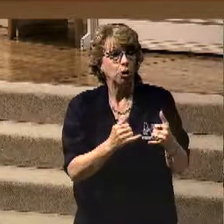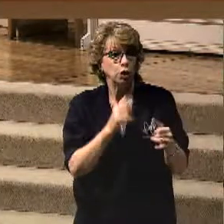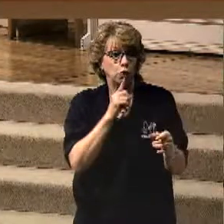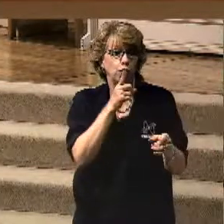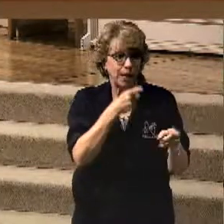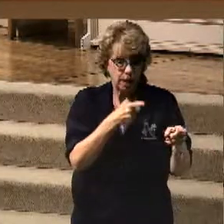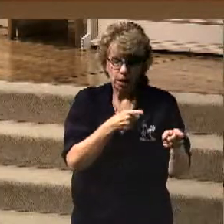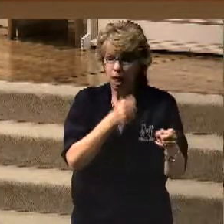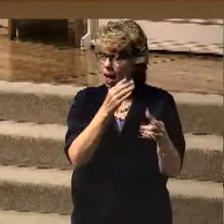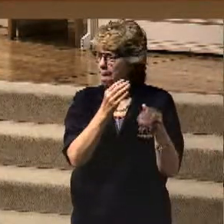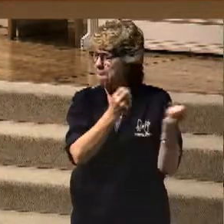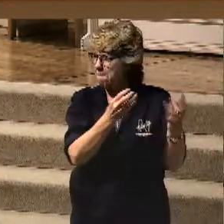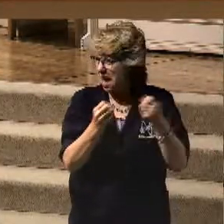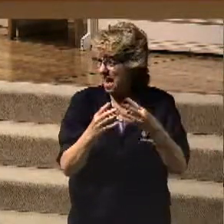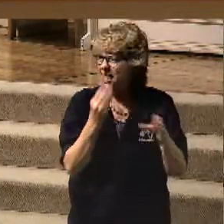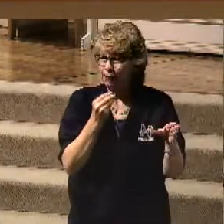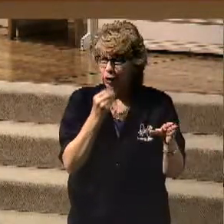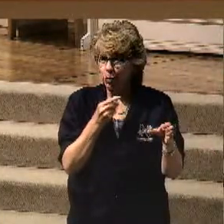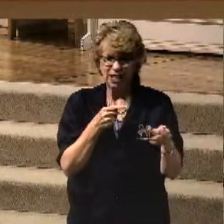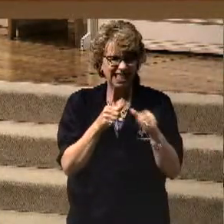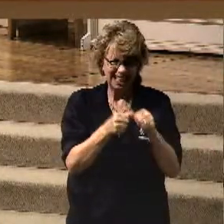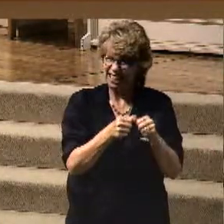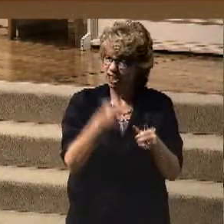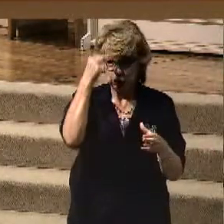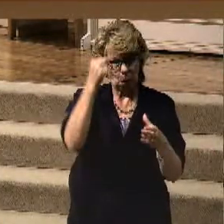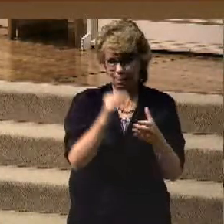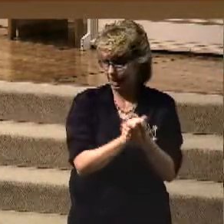But there are a lot of people that say, you know,